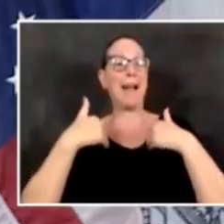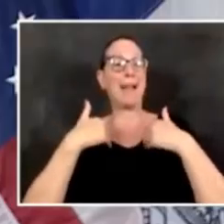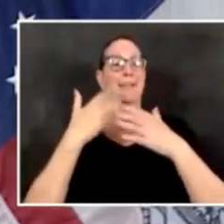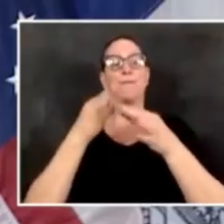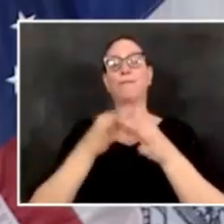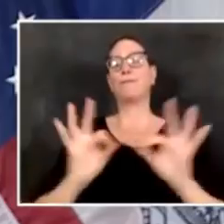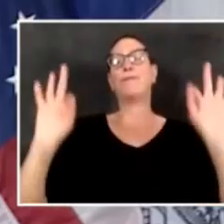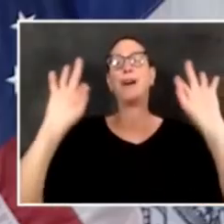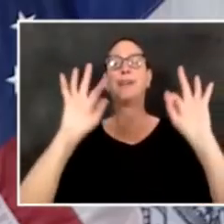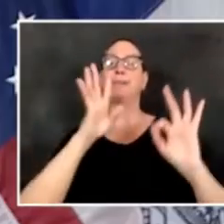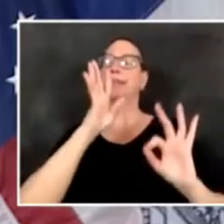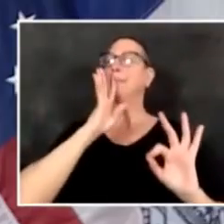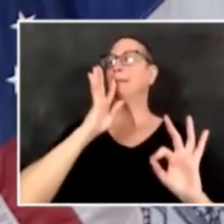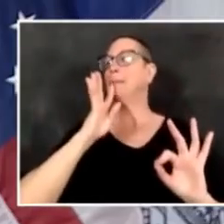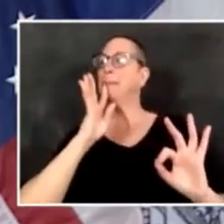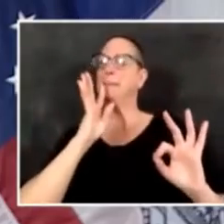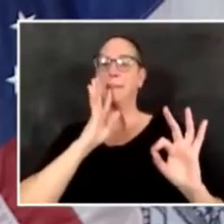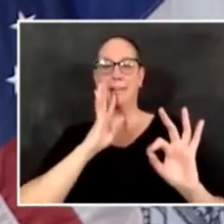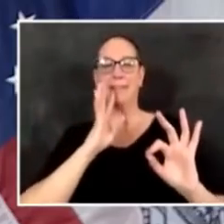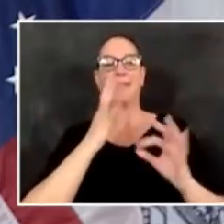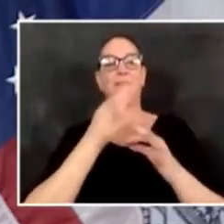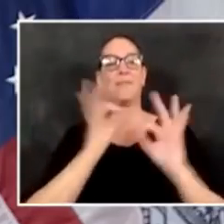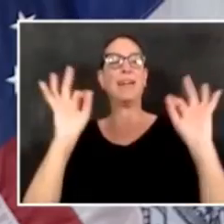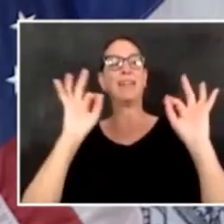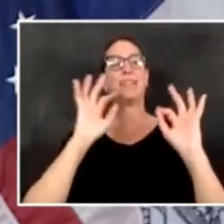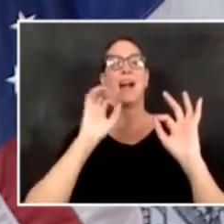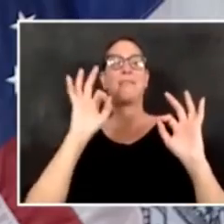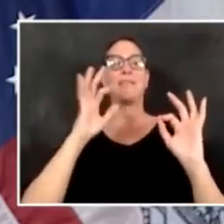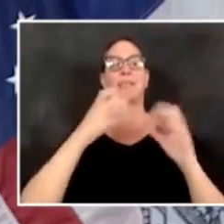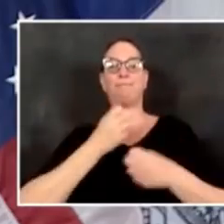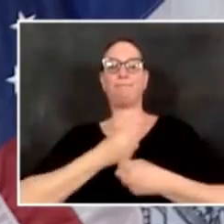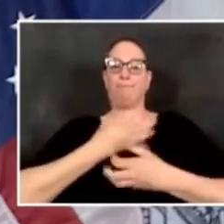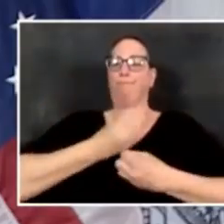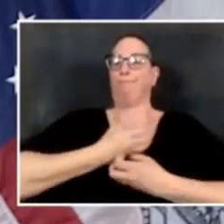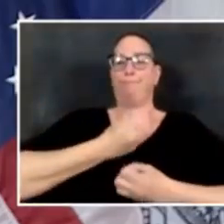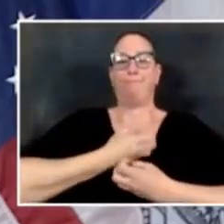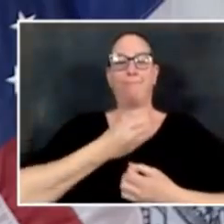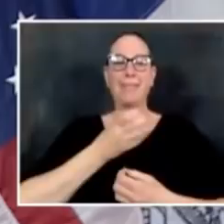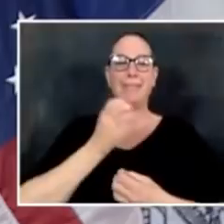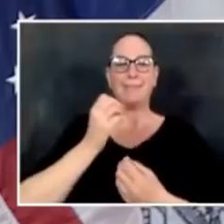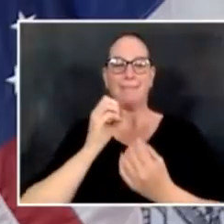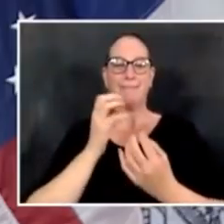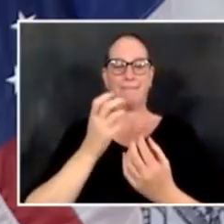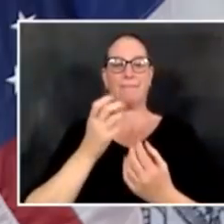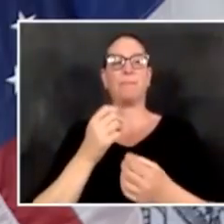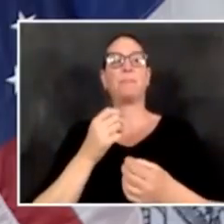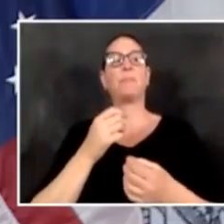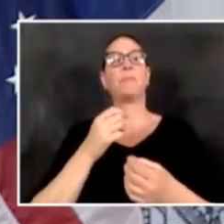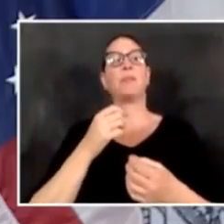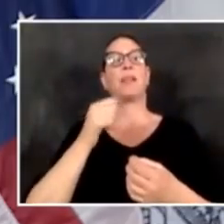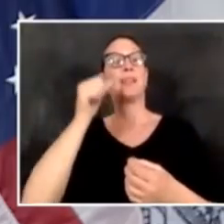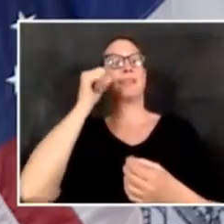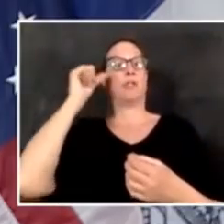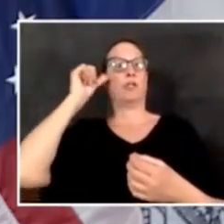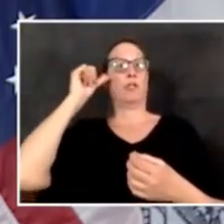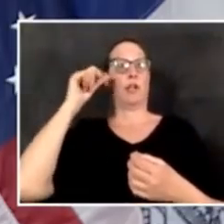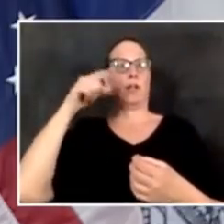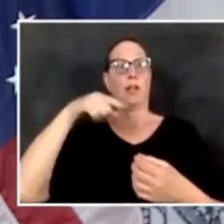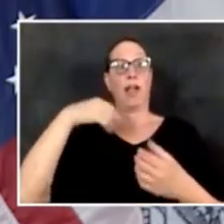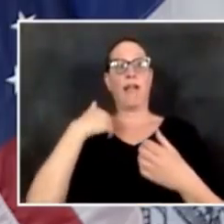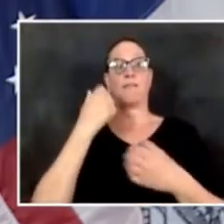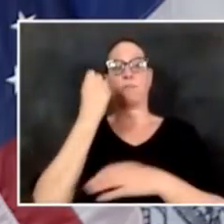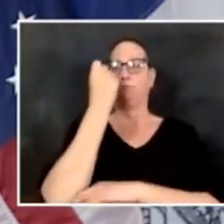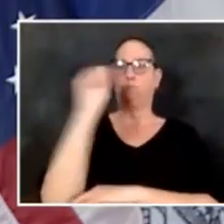who have protests. Yesterday, there was a protest over by Mount Sinai on First